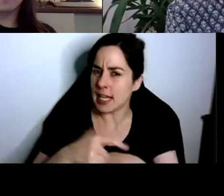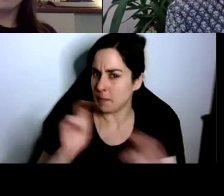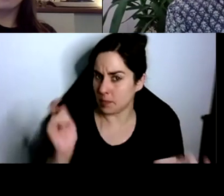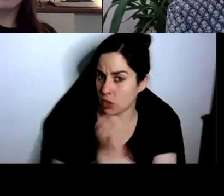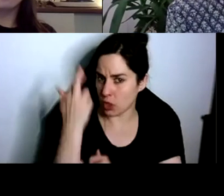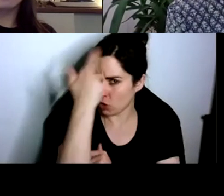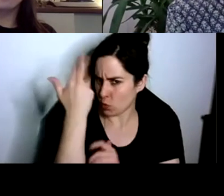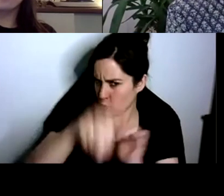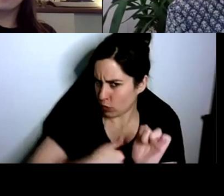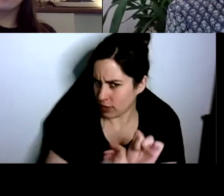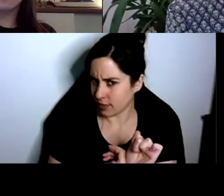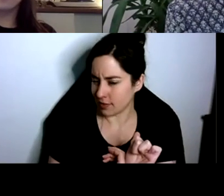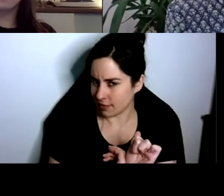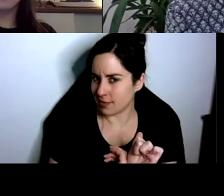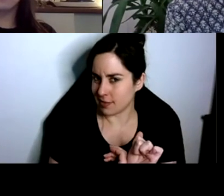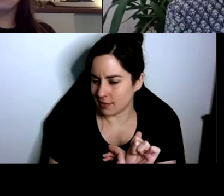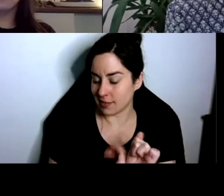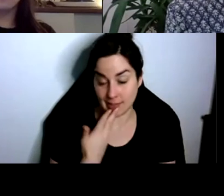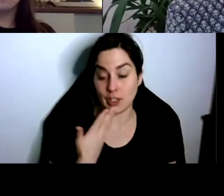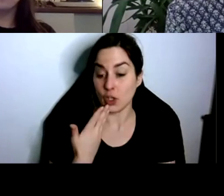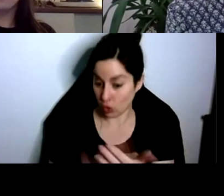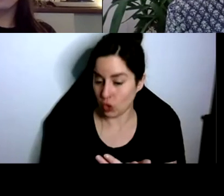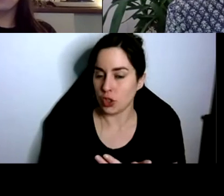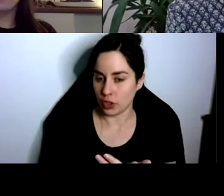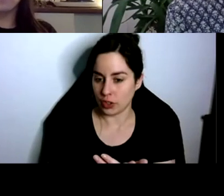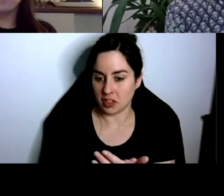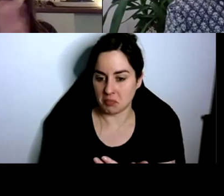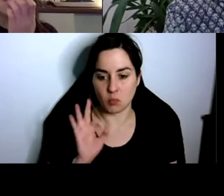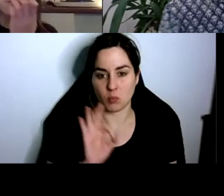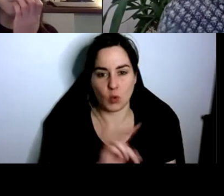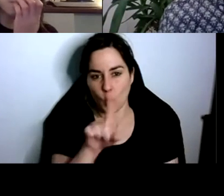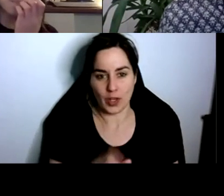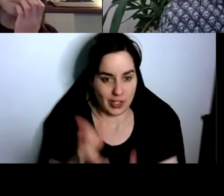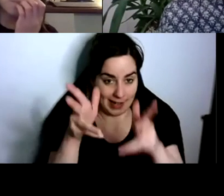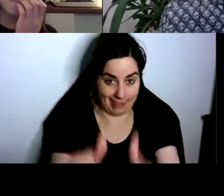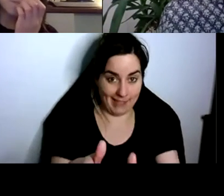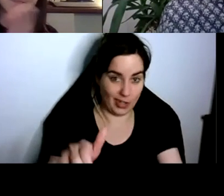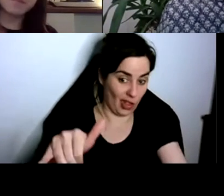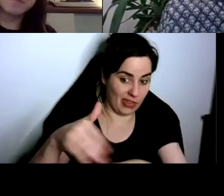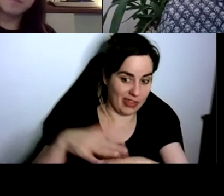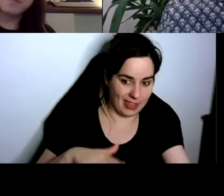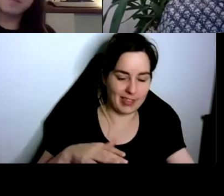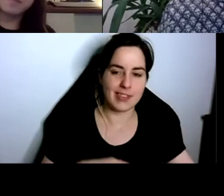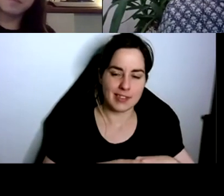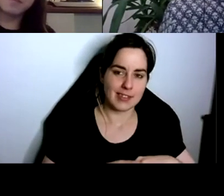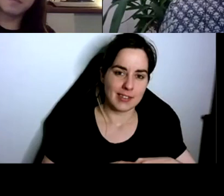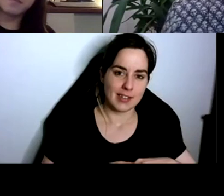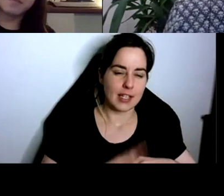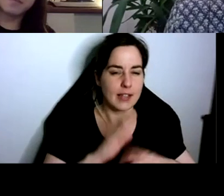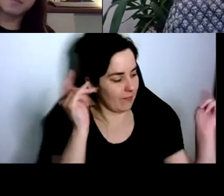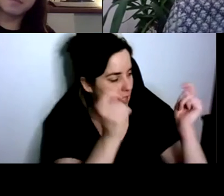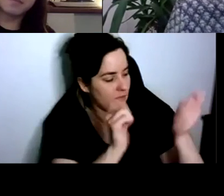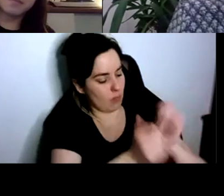think that's a good question to leave off, you know, because every festival is different in the way that it